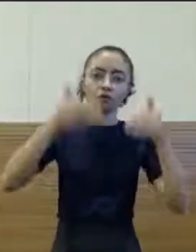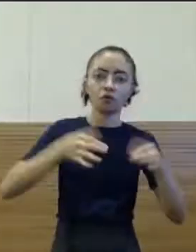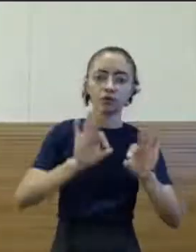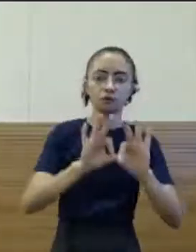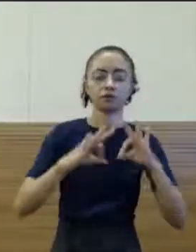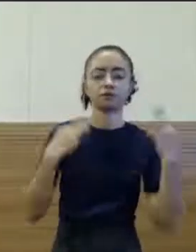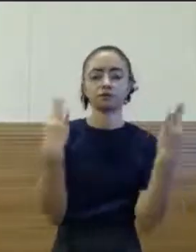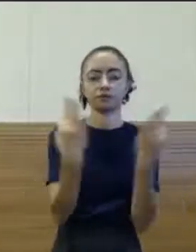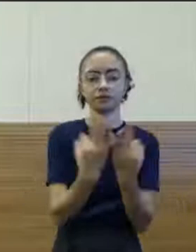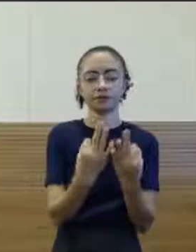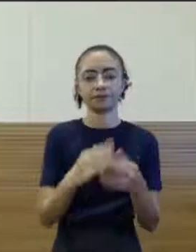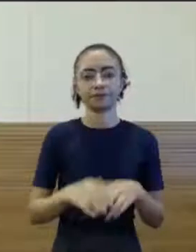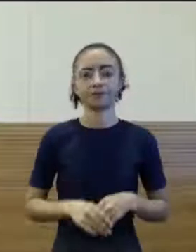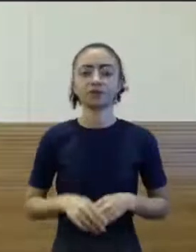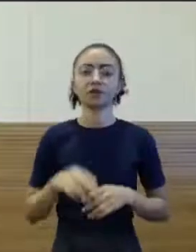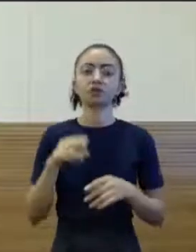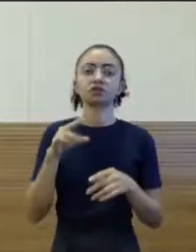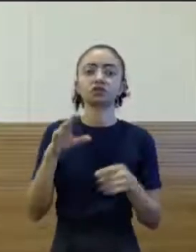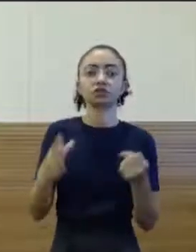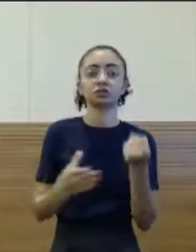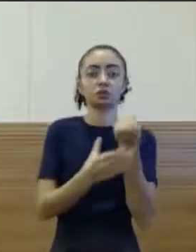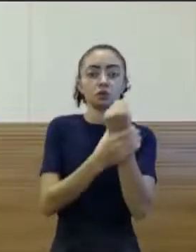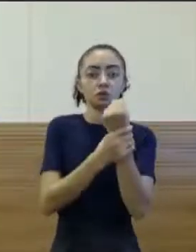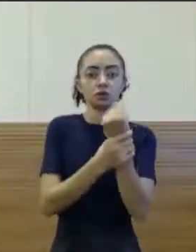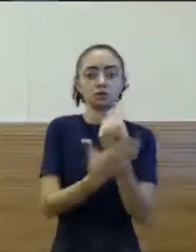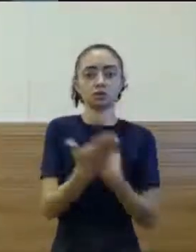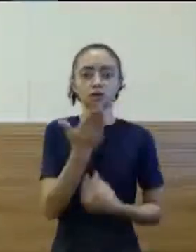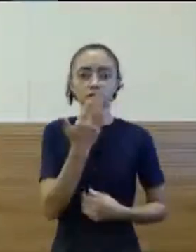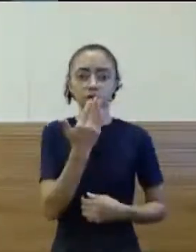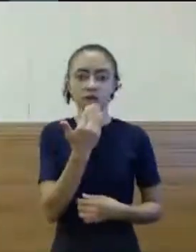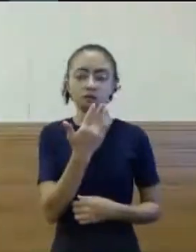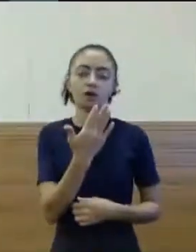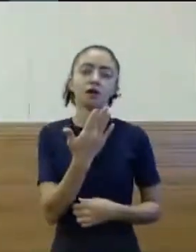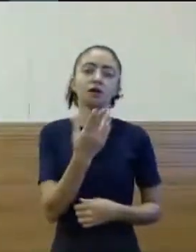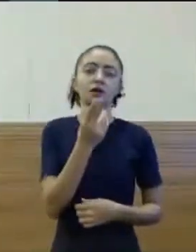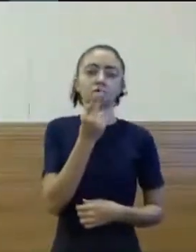creating this food security commission. Thank you very much.